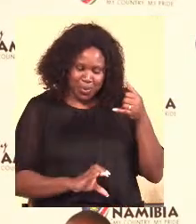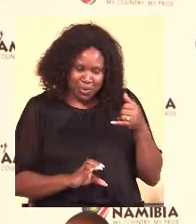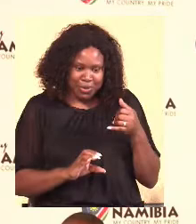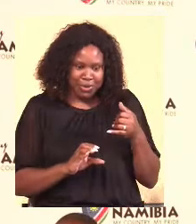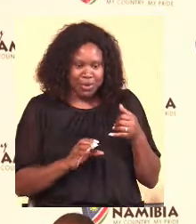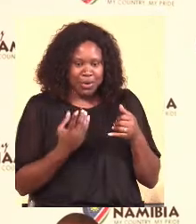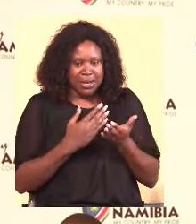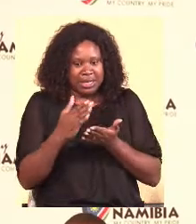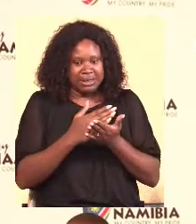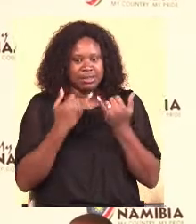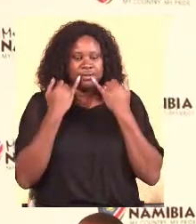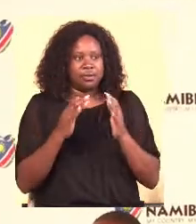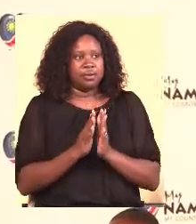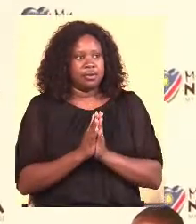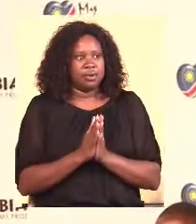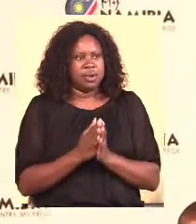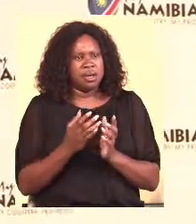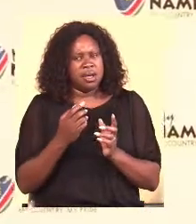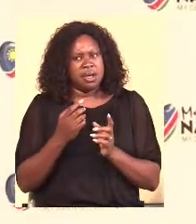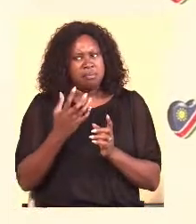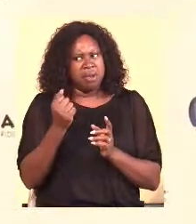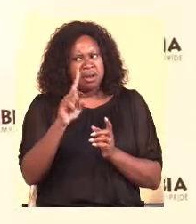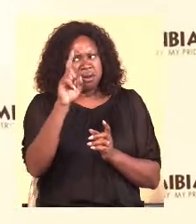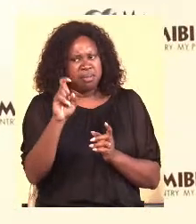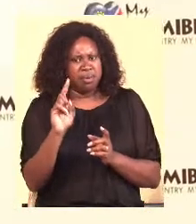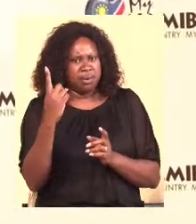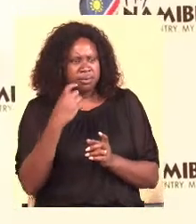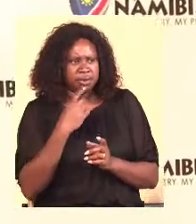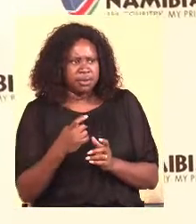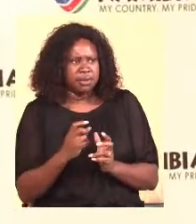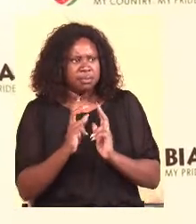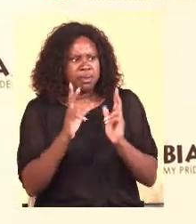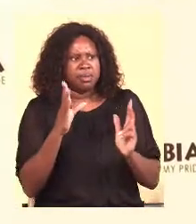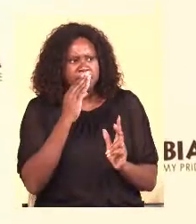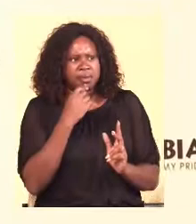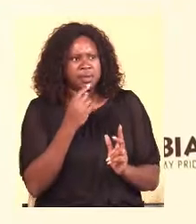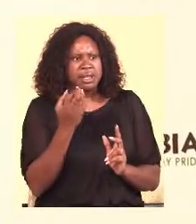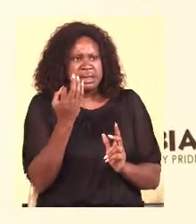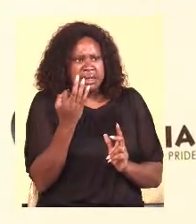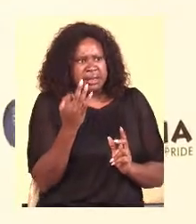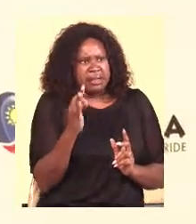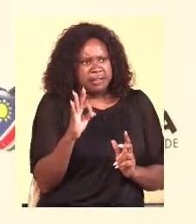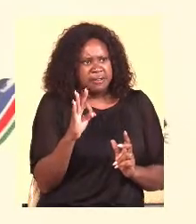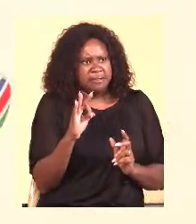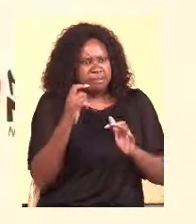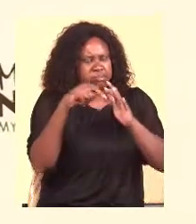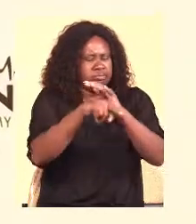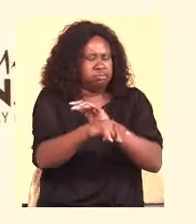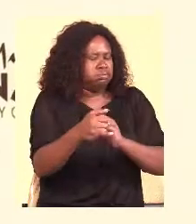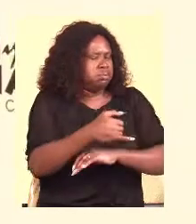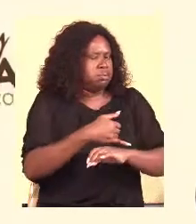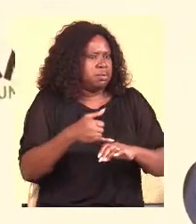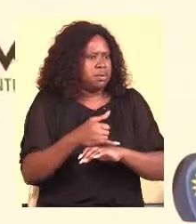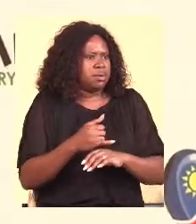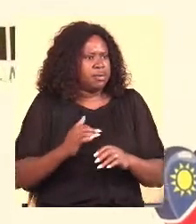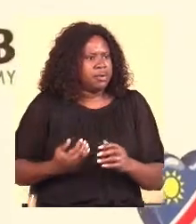sharing information. I picked up there was a question somewhere where people are saying if they are in a remote area, they